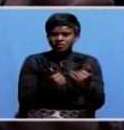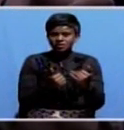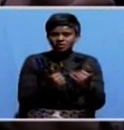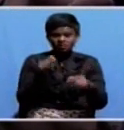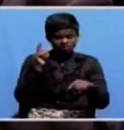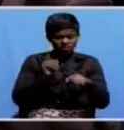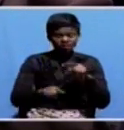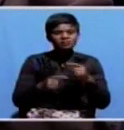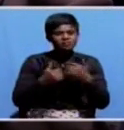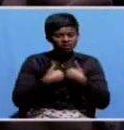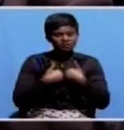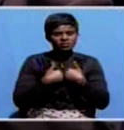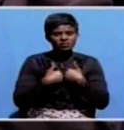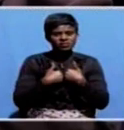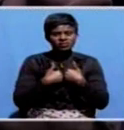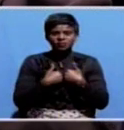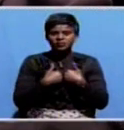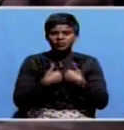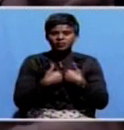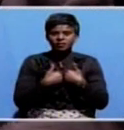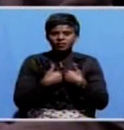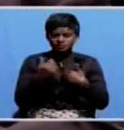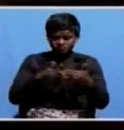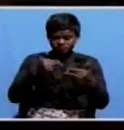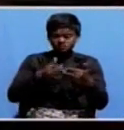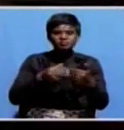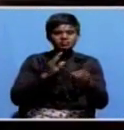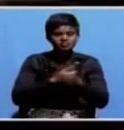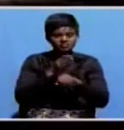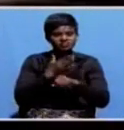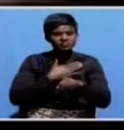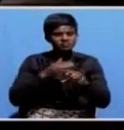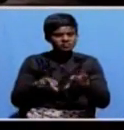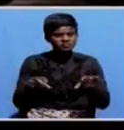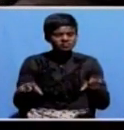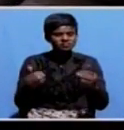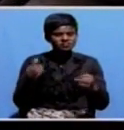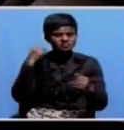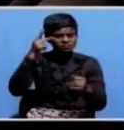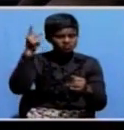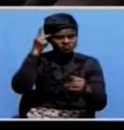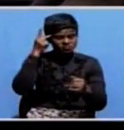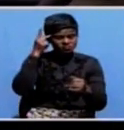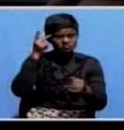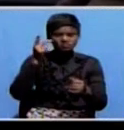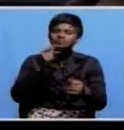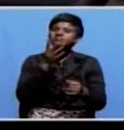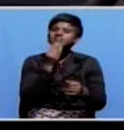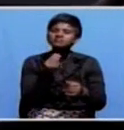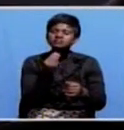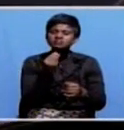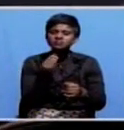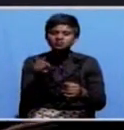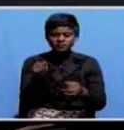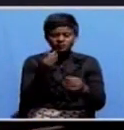have the funds to build and to look after my own. Let's look at the political aspect of Dr. Chikamba. He came up as a champion of